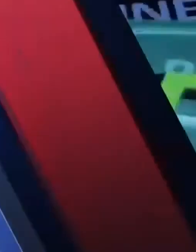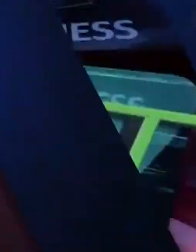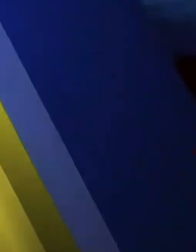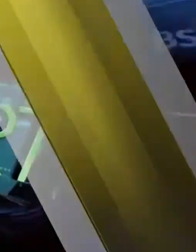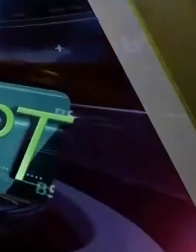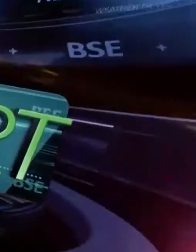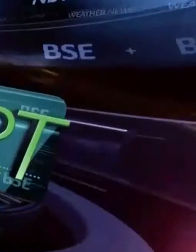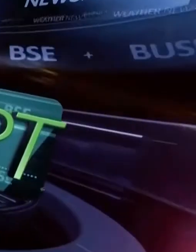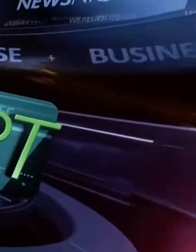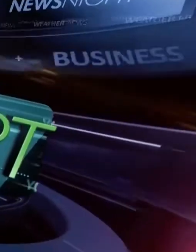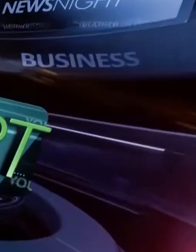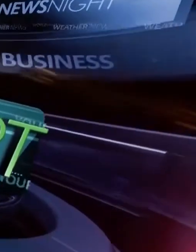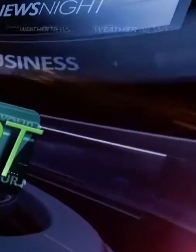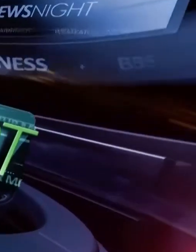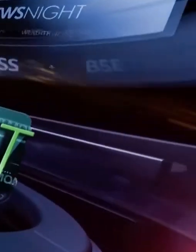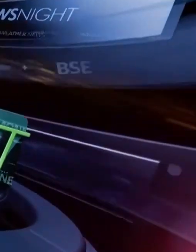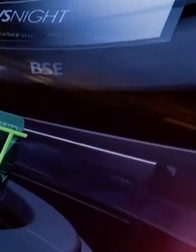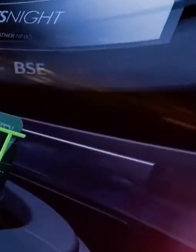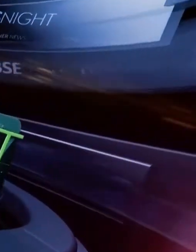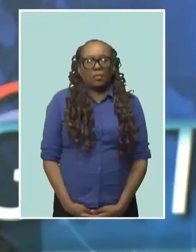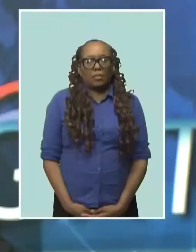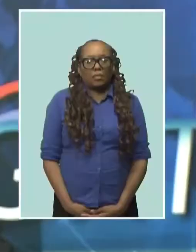lifeline.